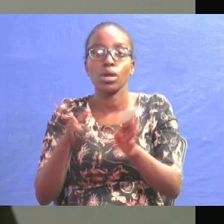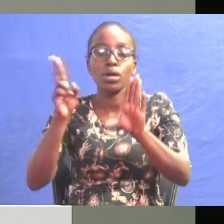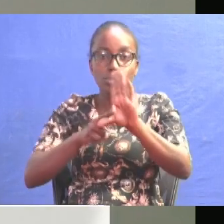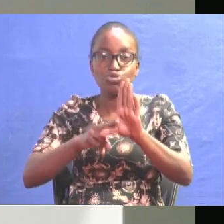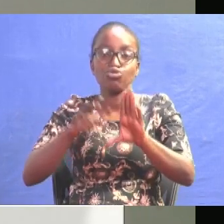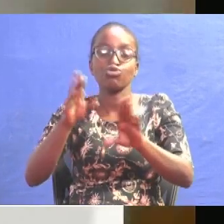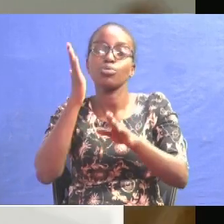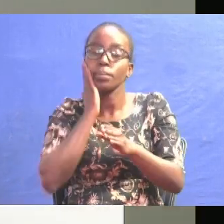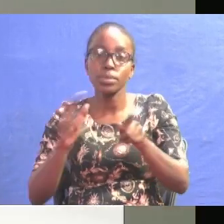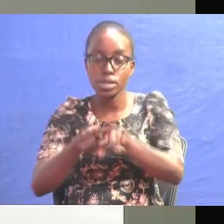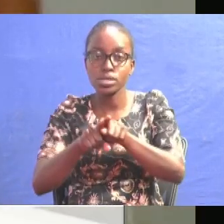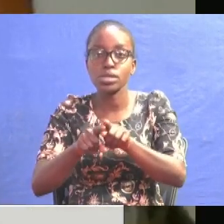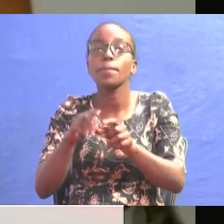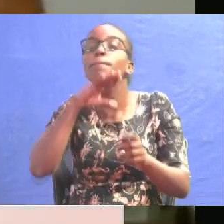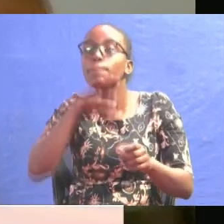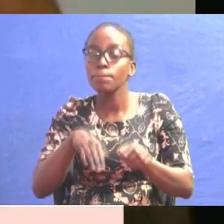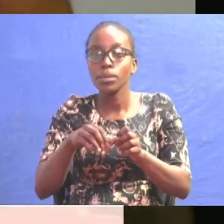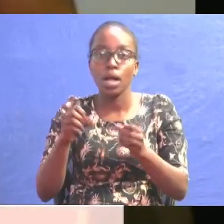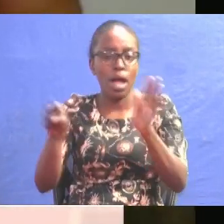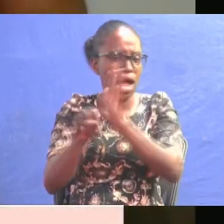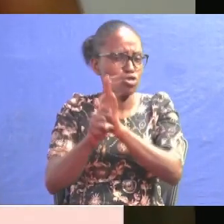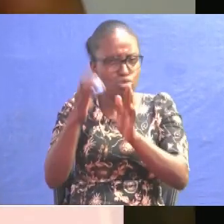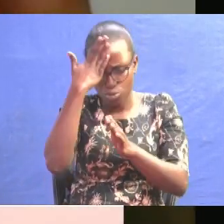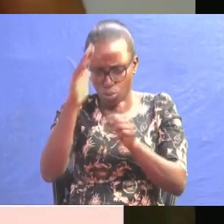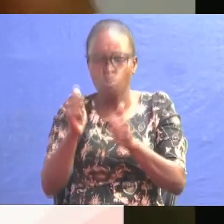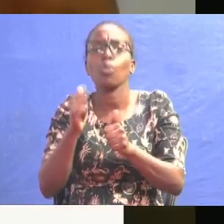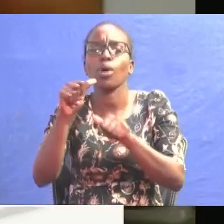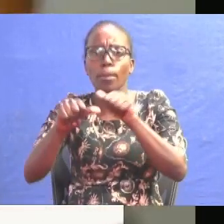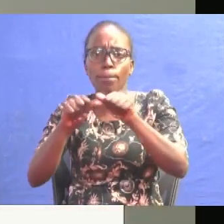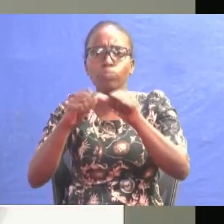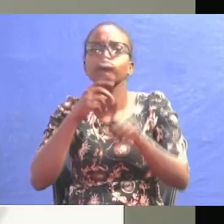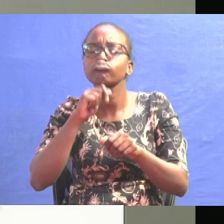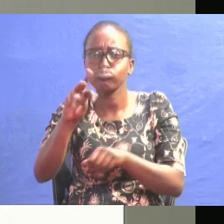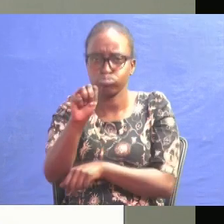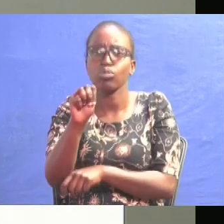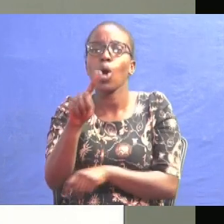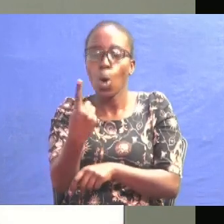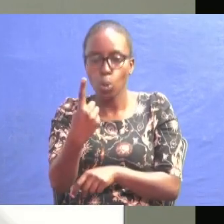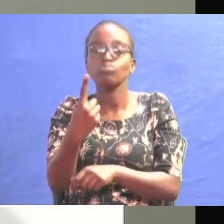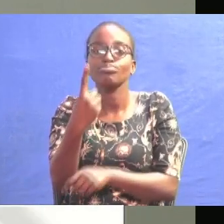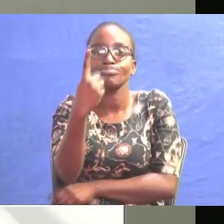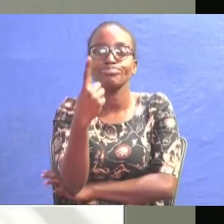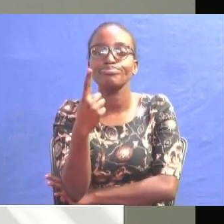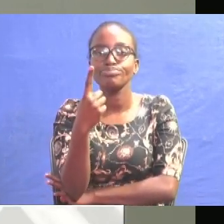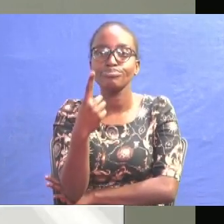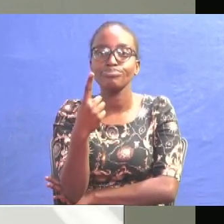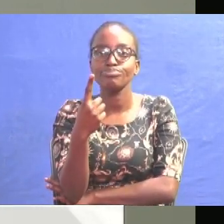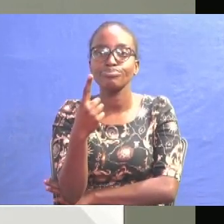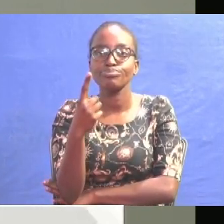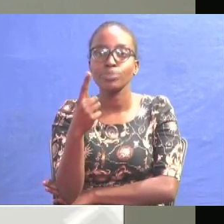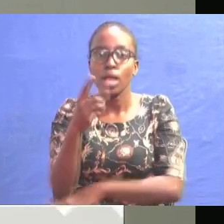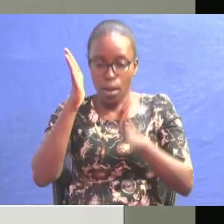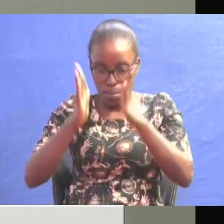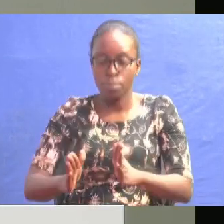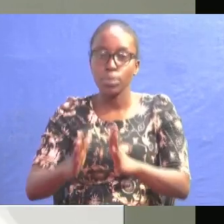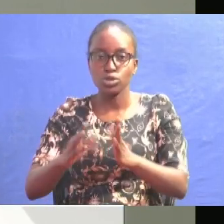Odinga. And there is a lot that we know about him. And basically, he's actually the person who introduced the current